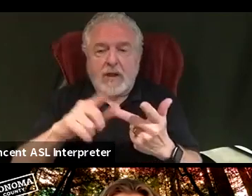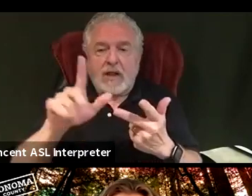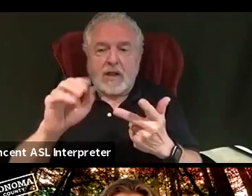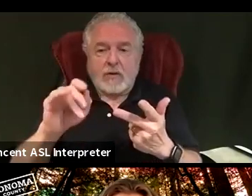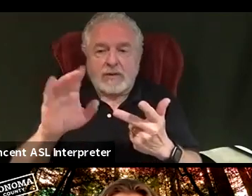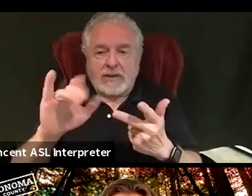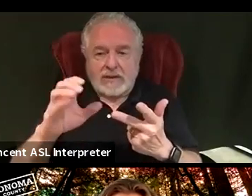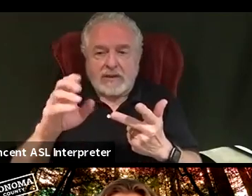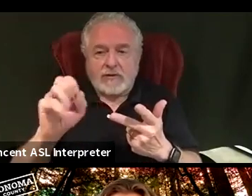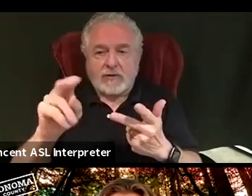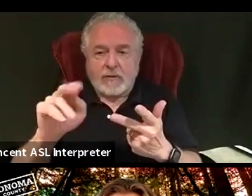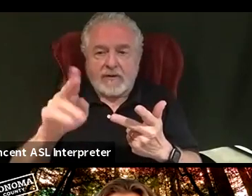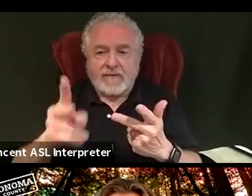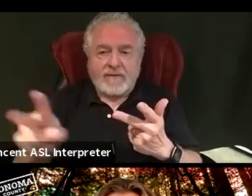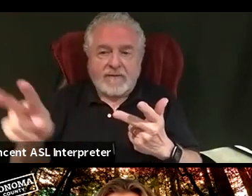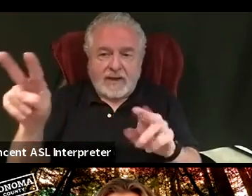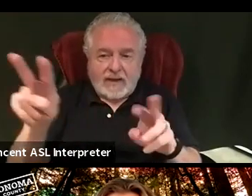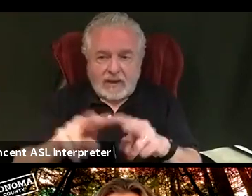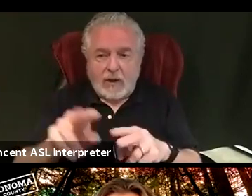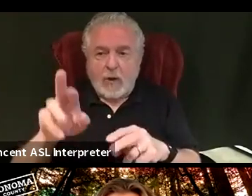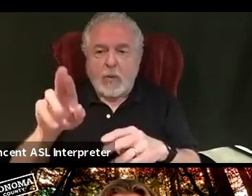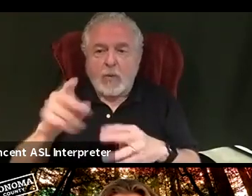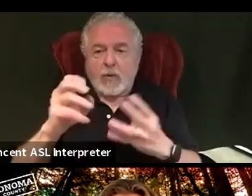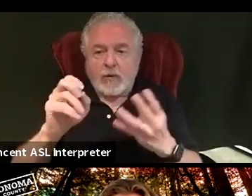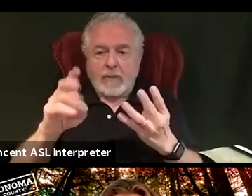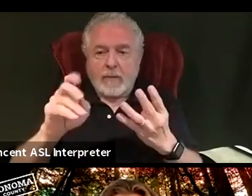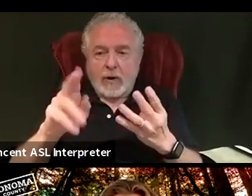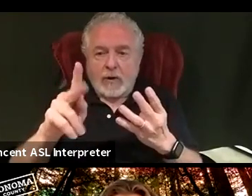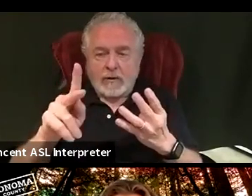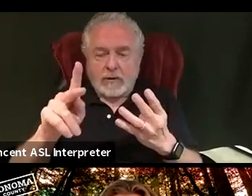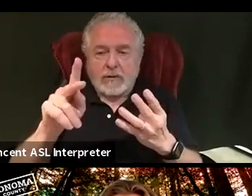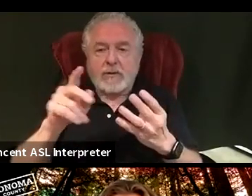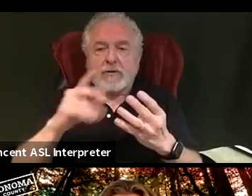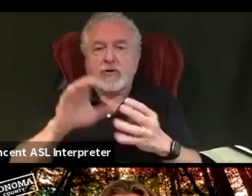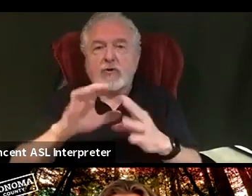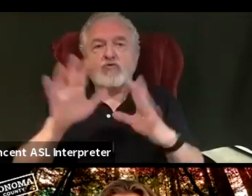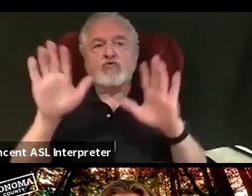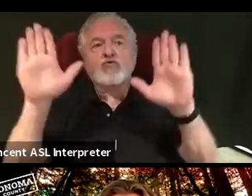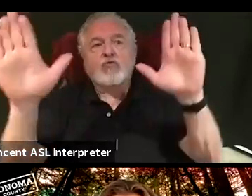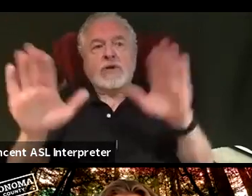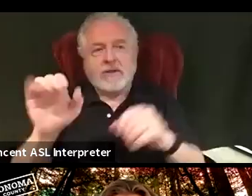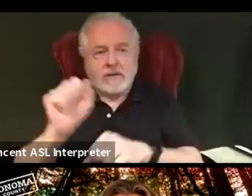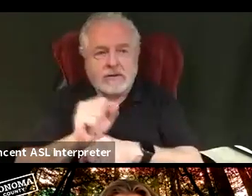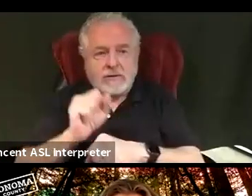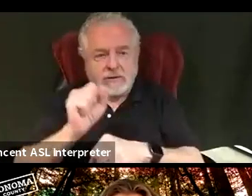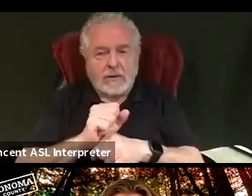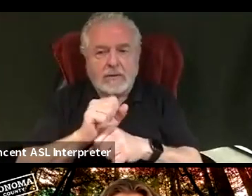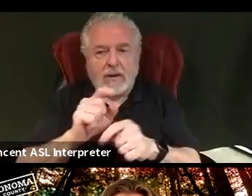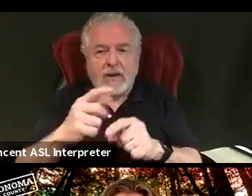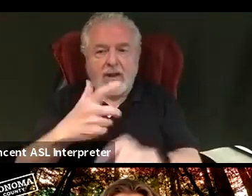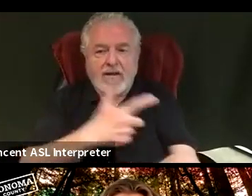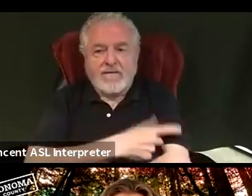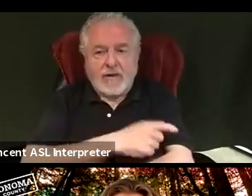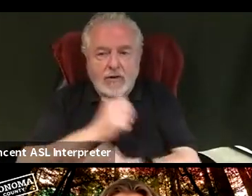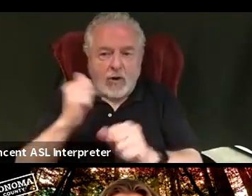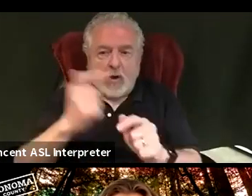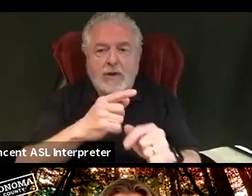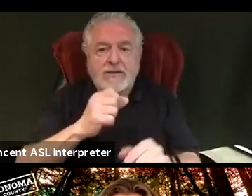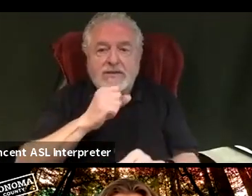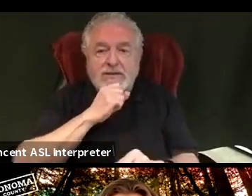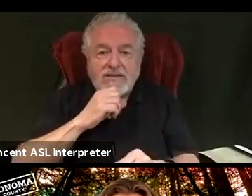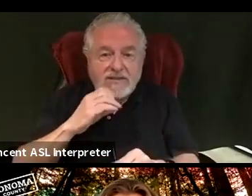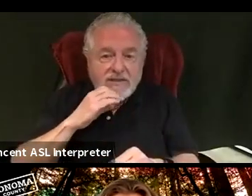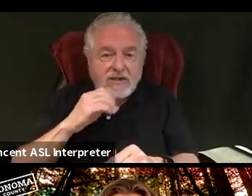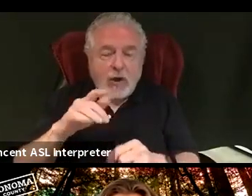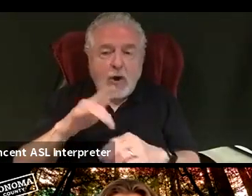Luz Clinic in Sonoma Valley, the Roner Park Community Center that has done a great job both at vaccinating all of those seniors that